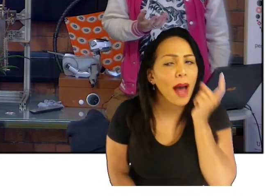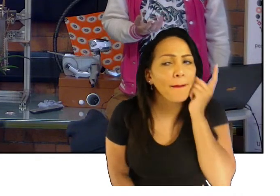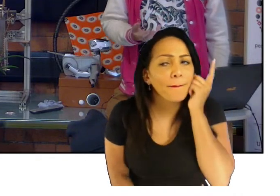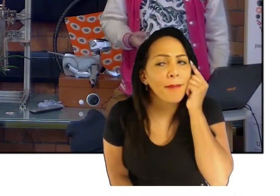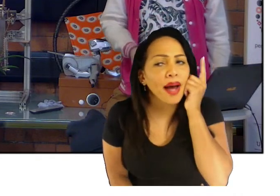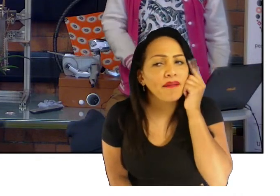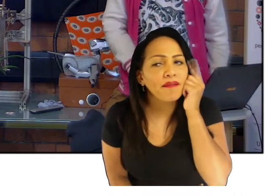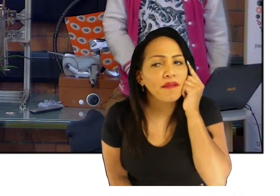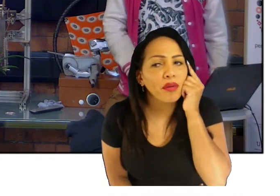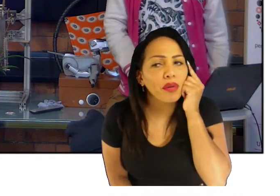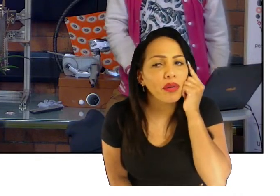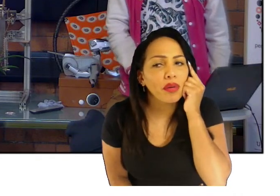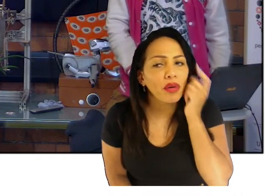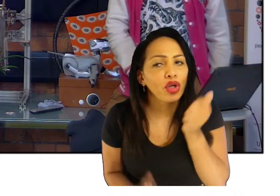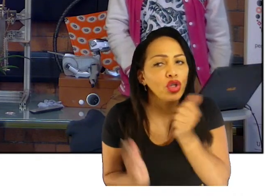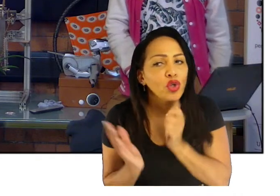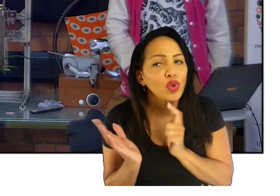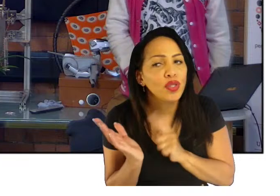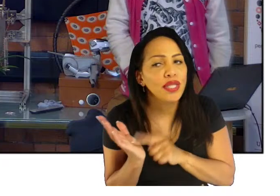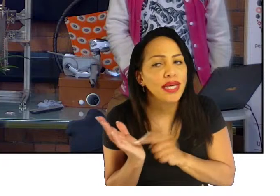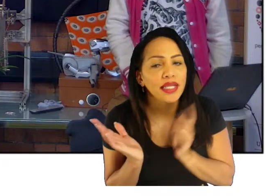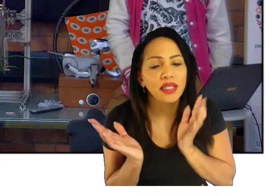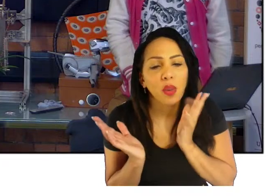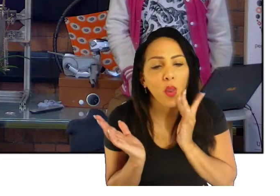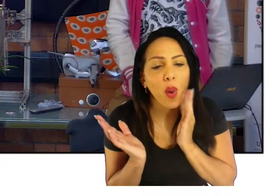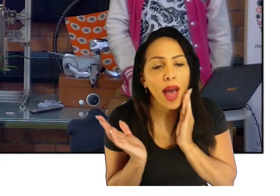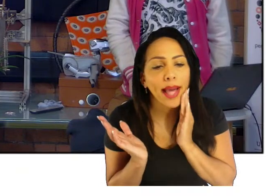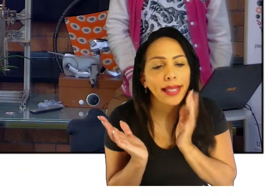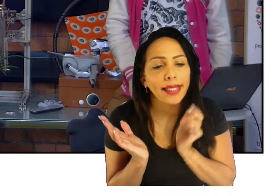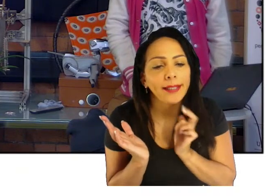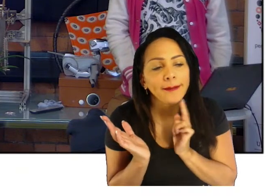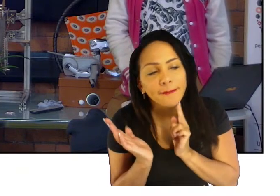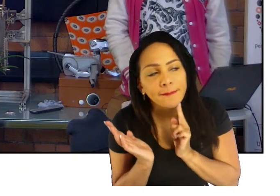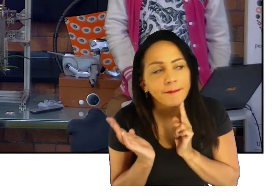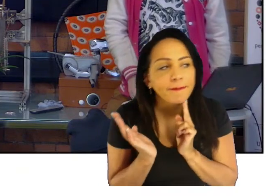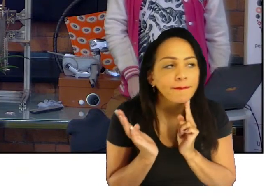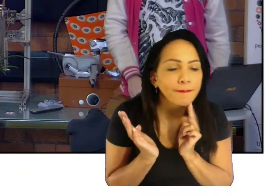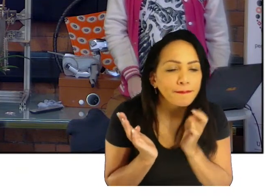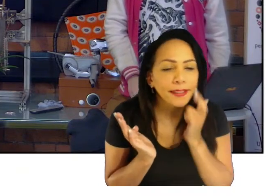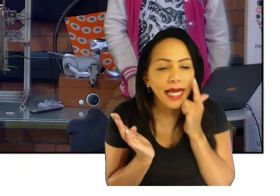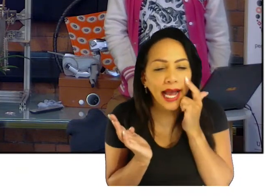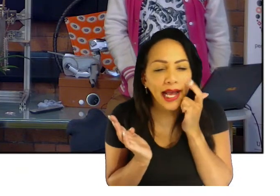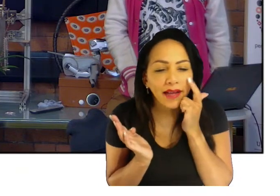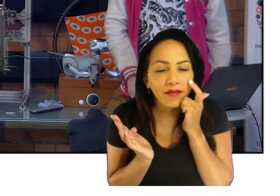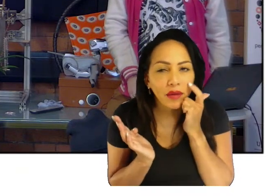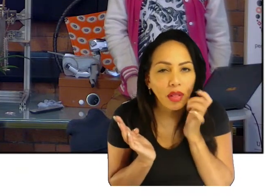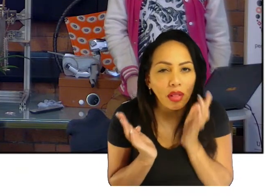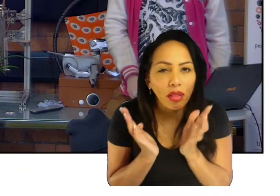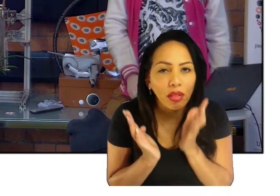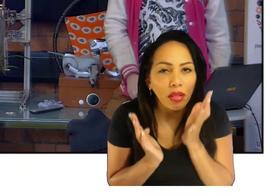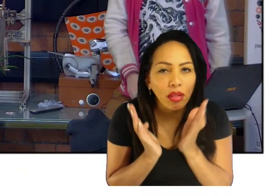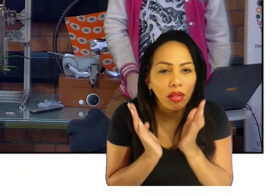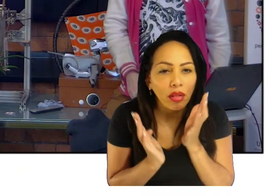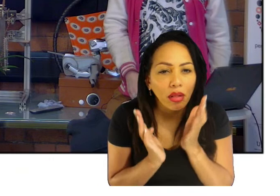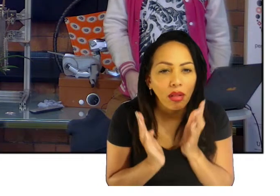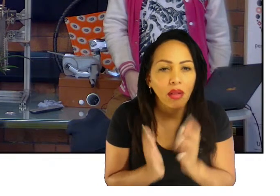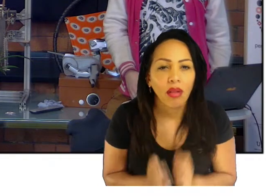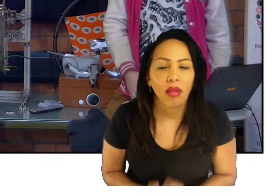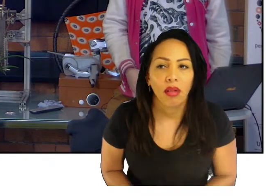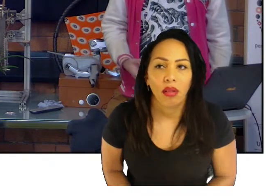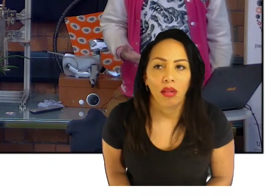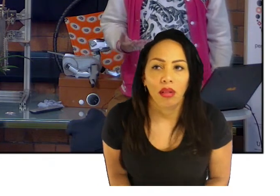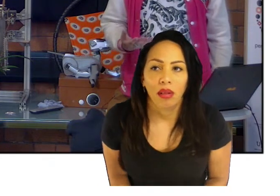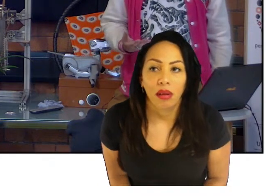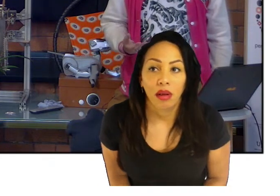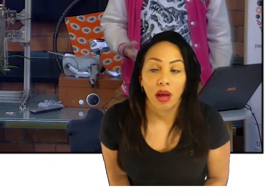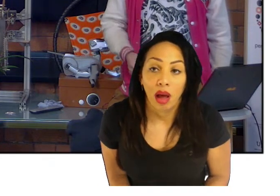that as well. And I kind of feel like knowing about access to work